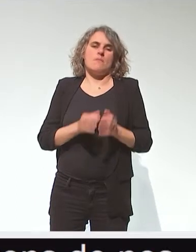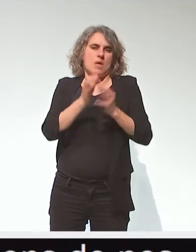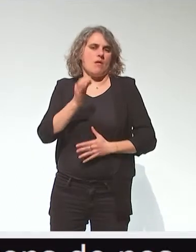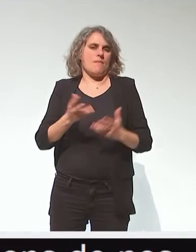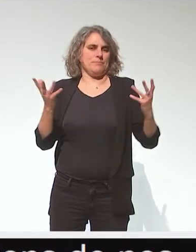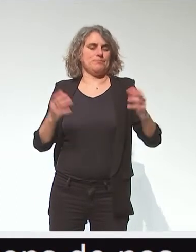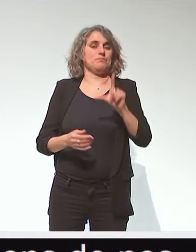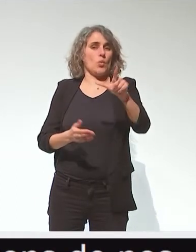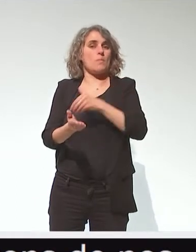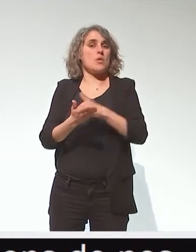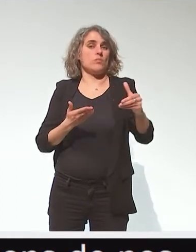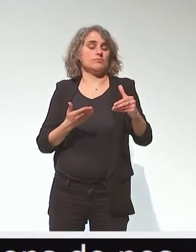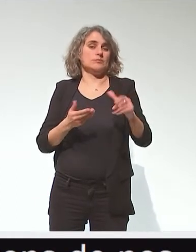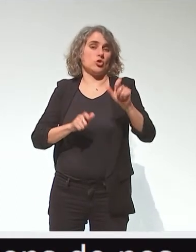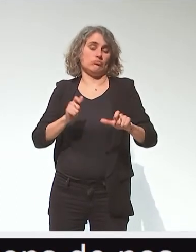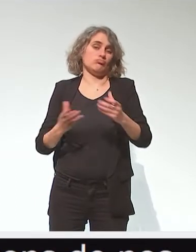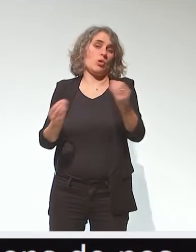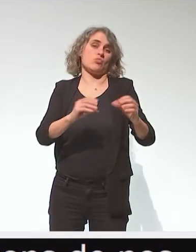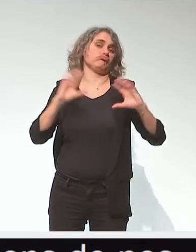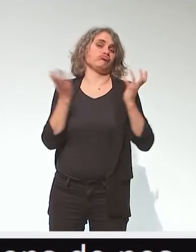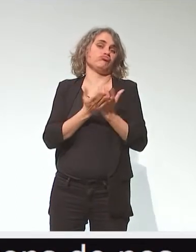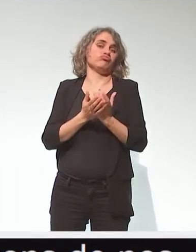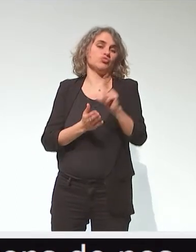have 200,000 people with